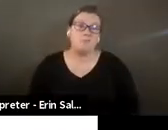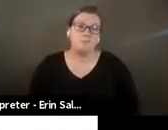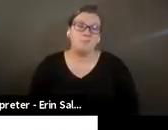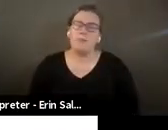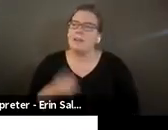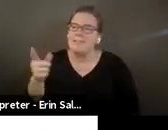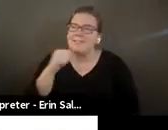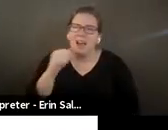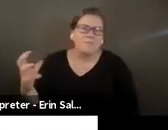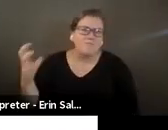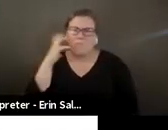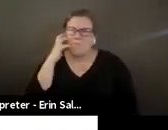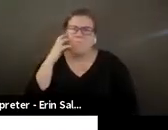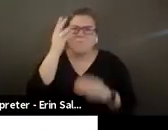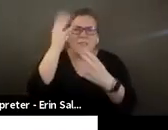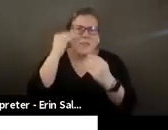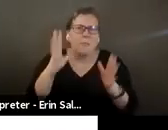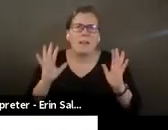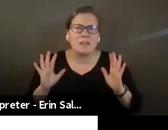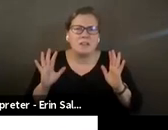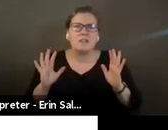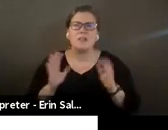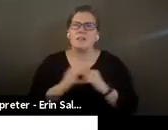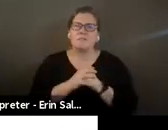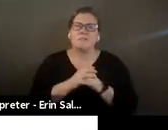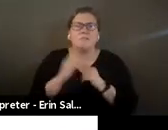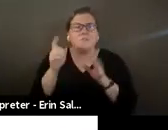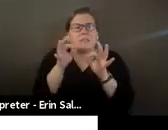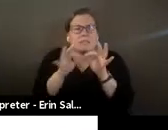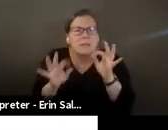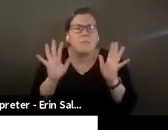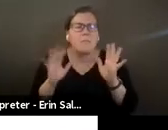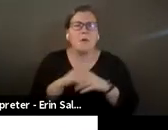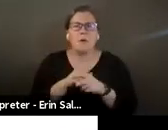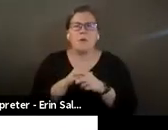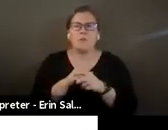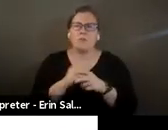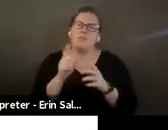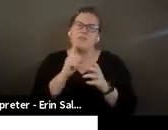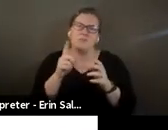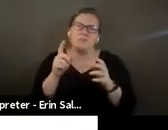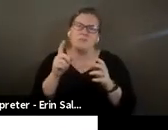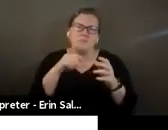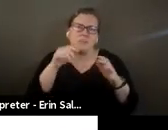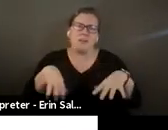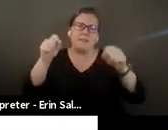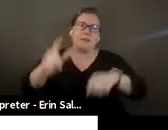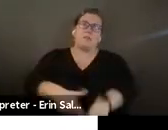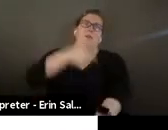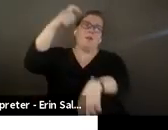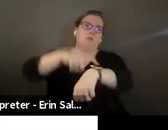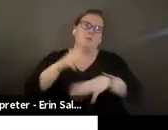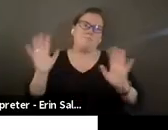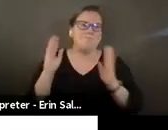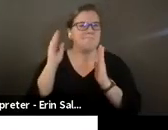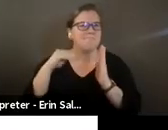information that we require by them. It's pretty simple. So it shouldn't take them a lot of time to complete that for you. Okay,